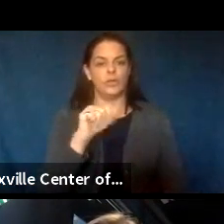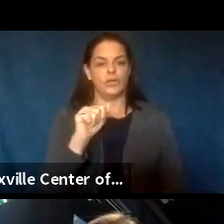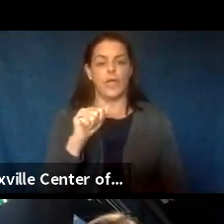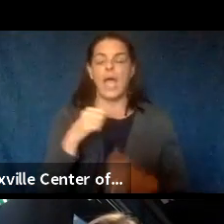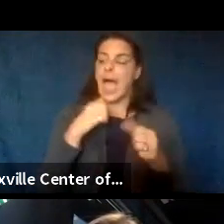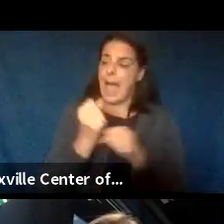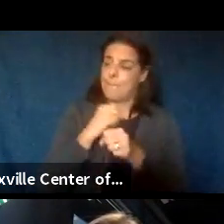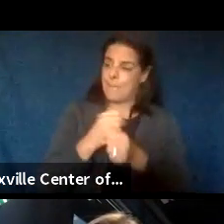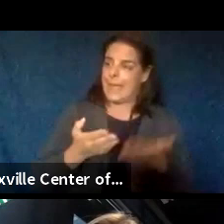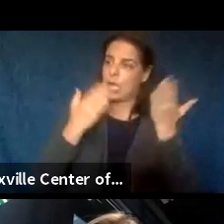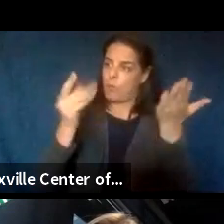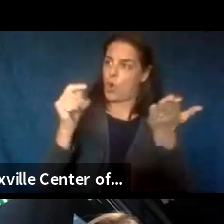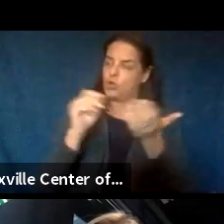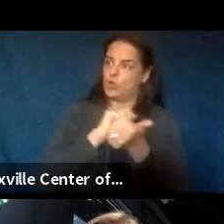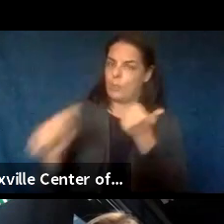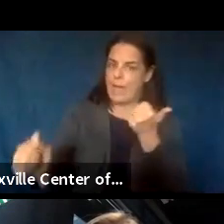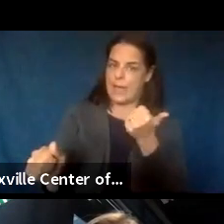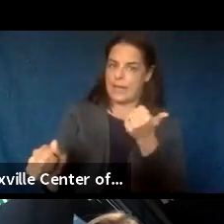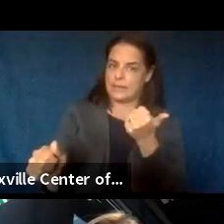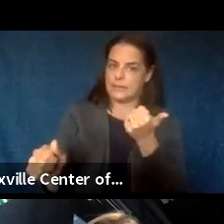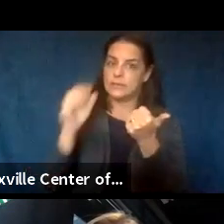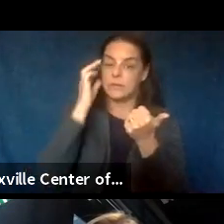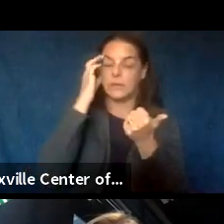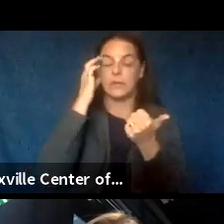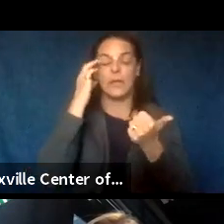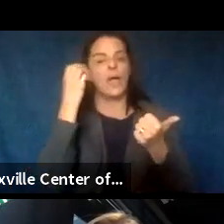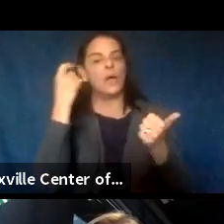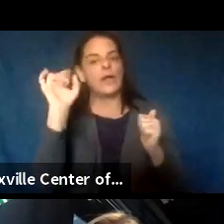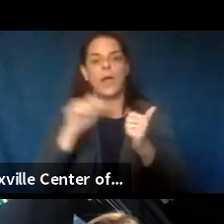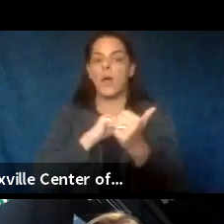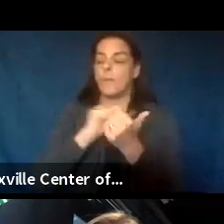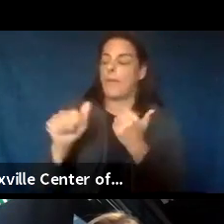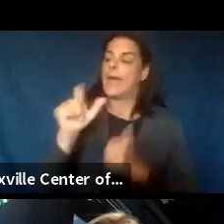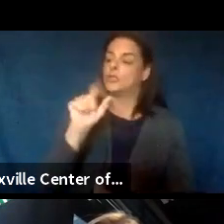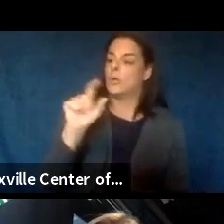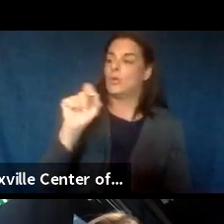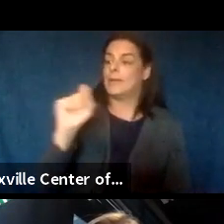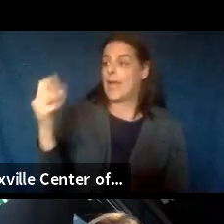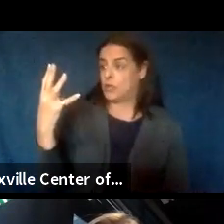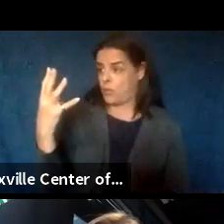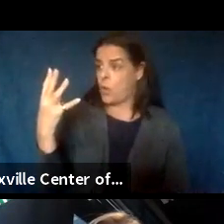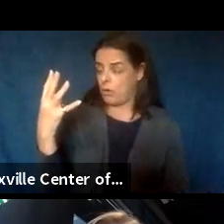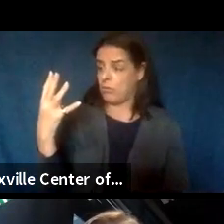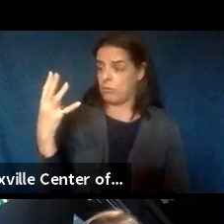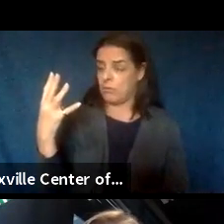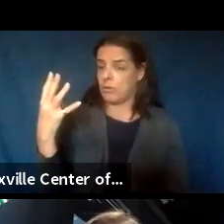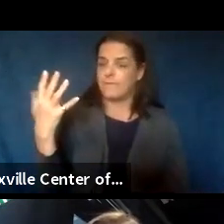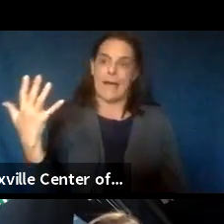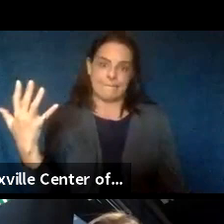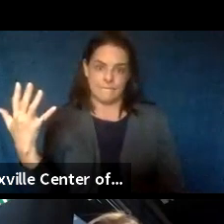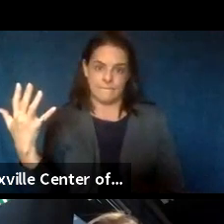make a motion to pass that amendment for us, or try that 2020-4. Is that what we're gonna? 5.